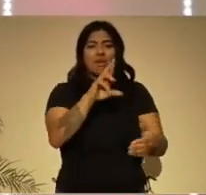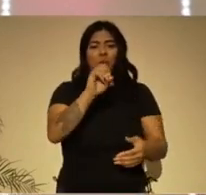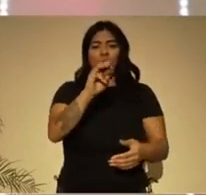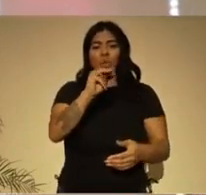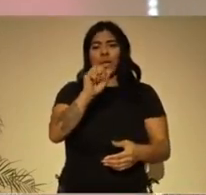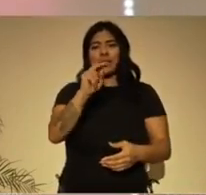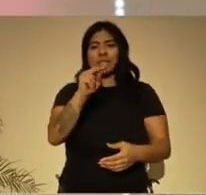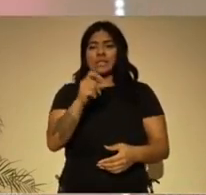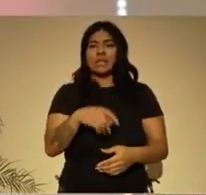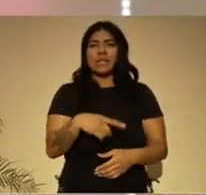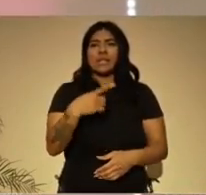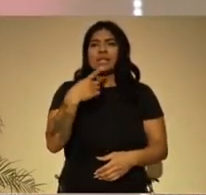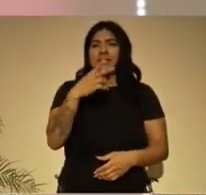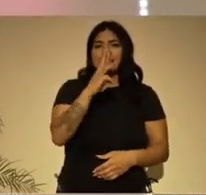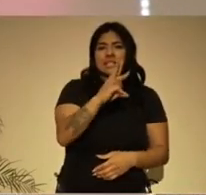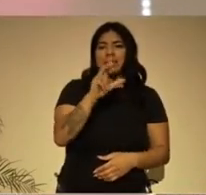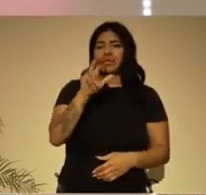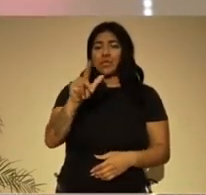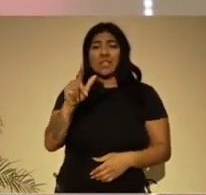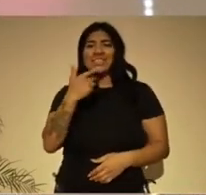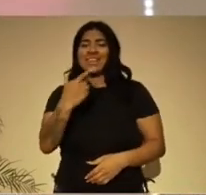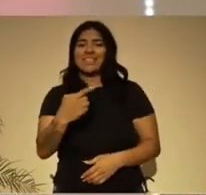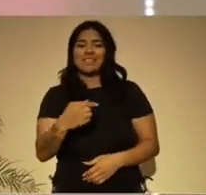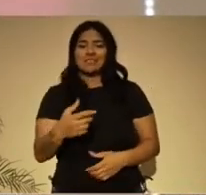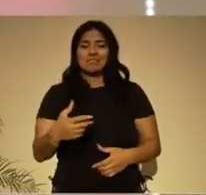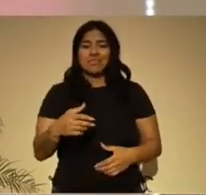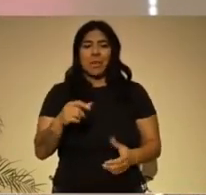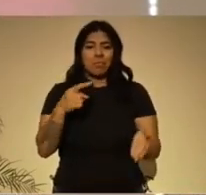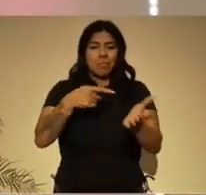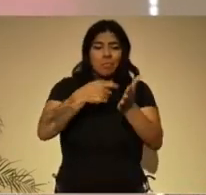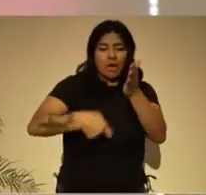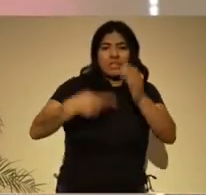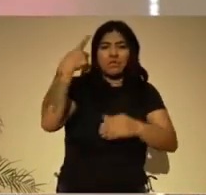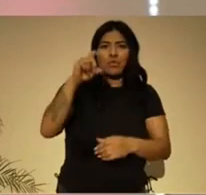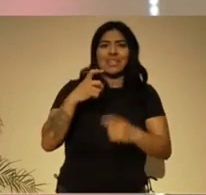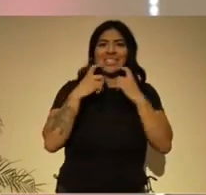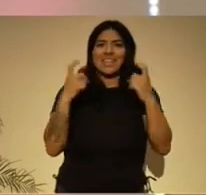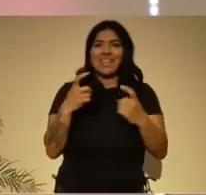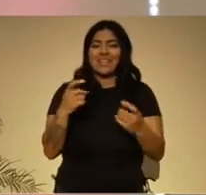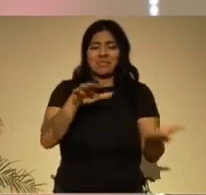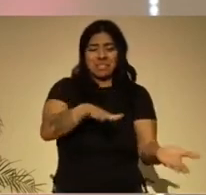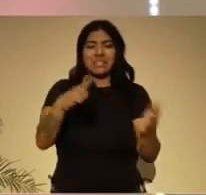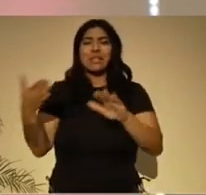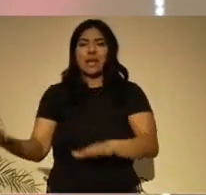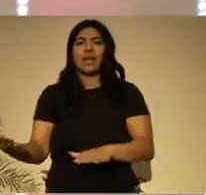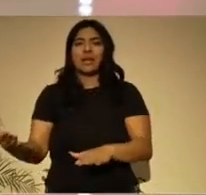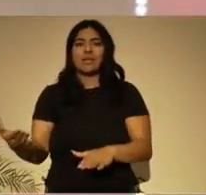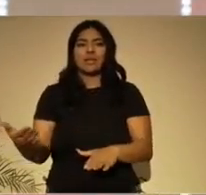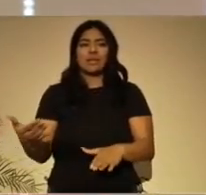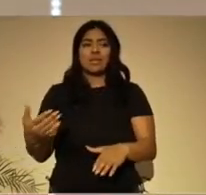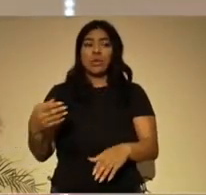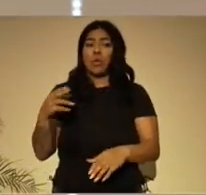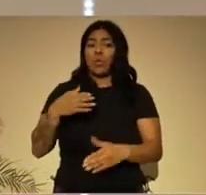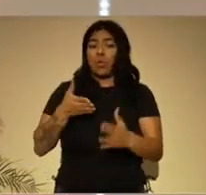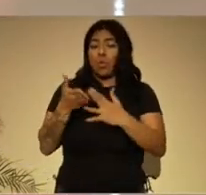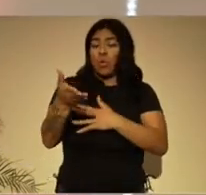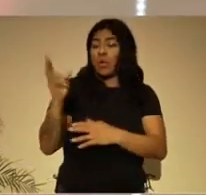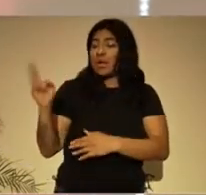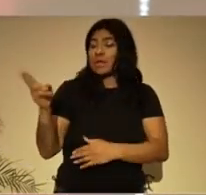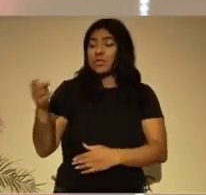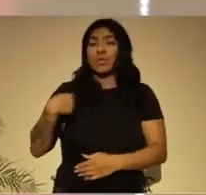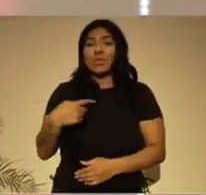6:23, says that the wages of sin is death. And so throughout man's history, we have